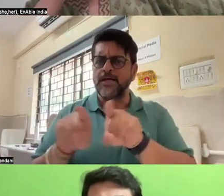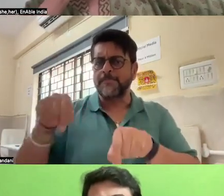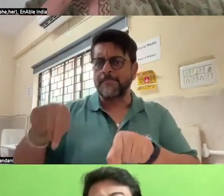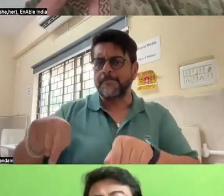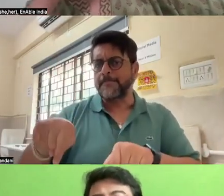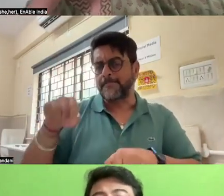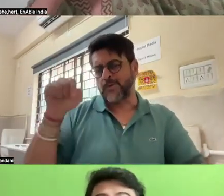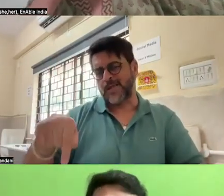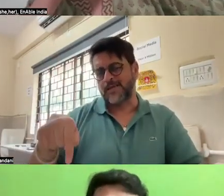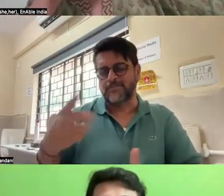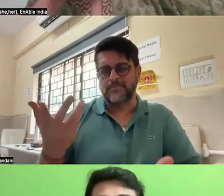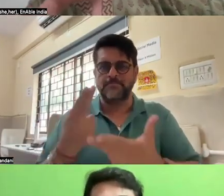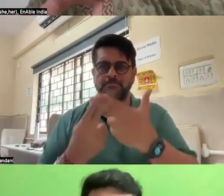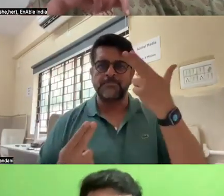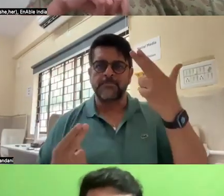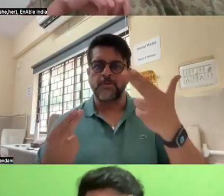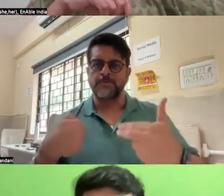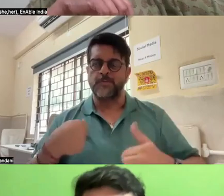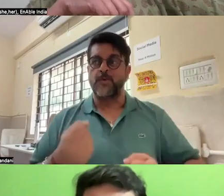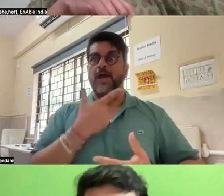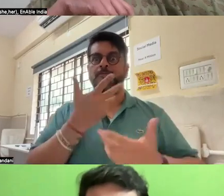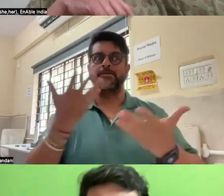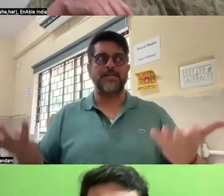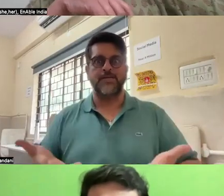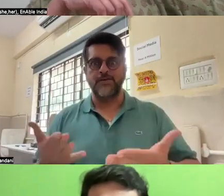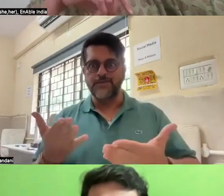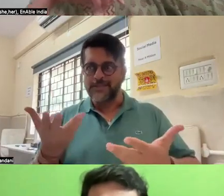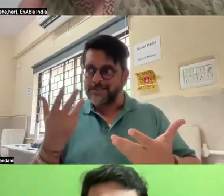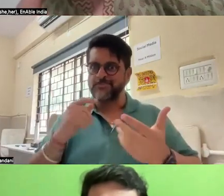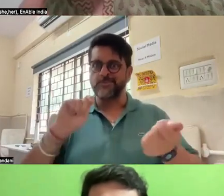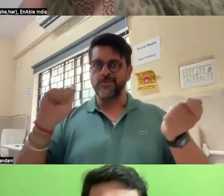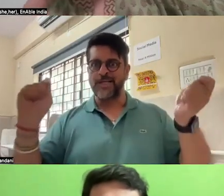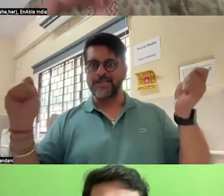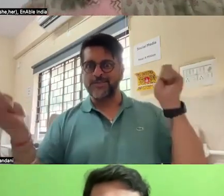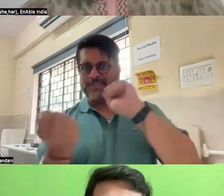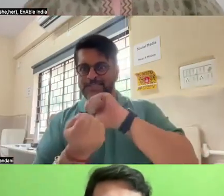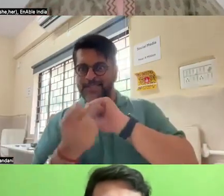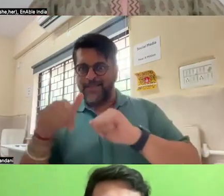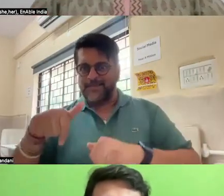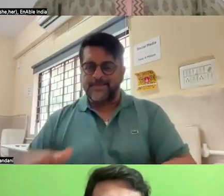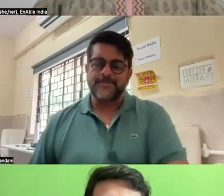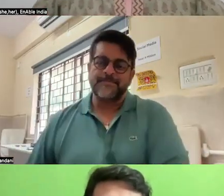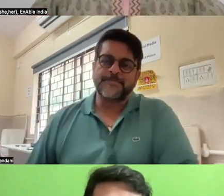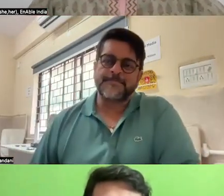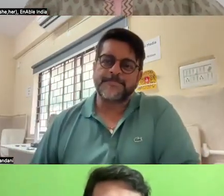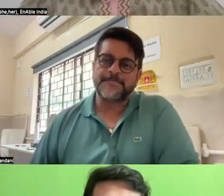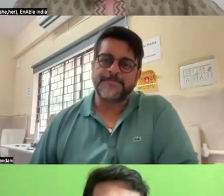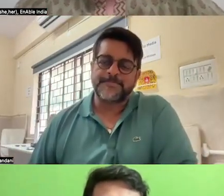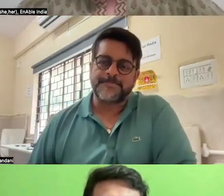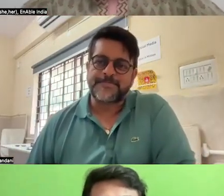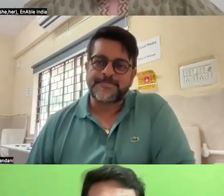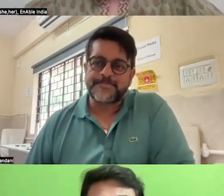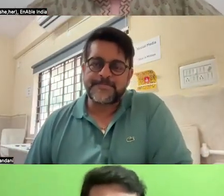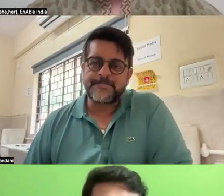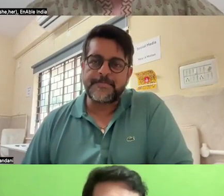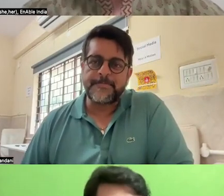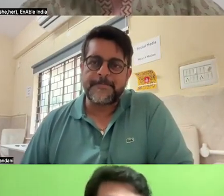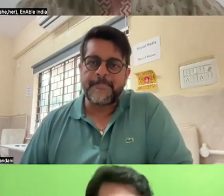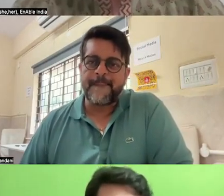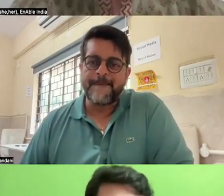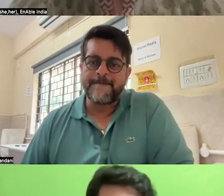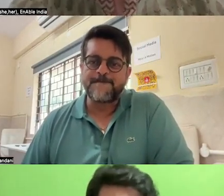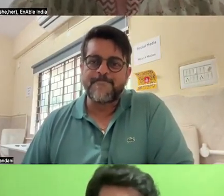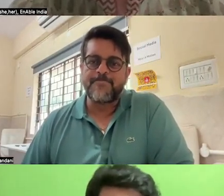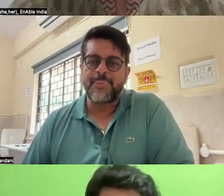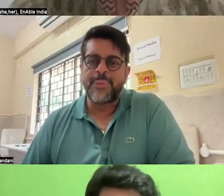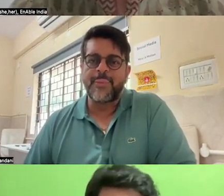more about communication options, language options. So that is my story. I'm so happy that I'm part of this change, this